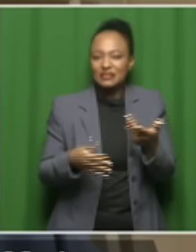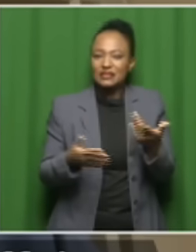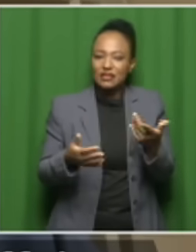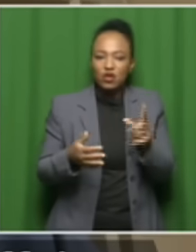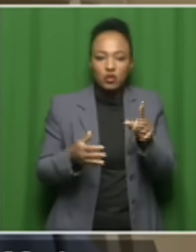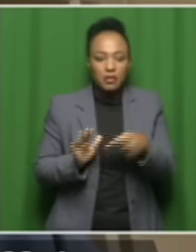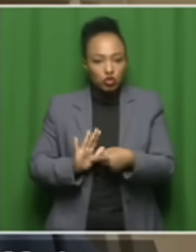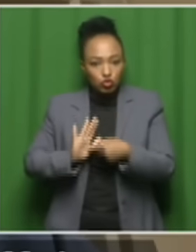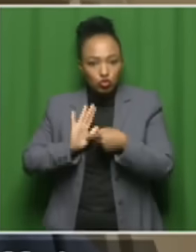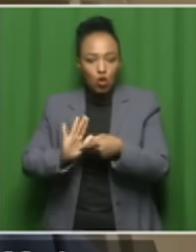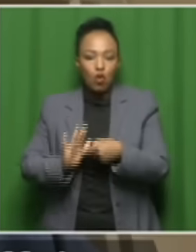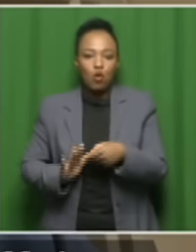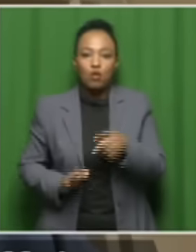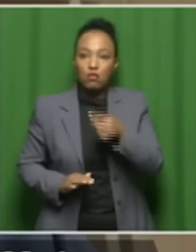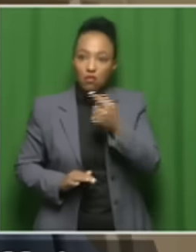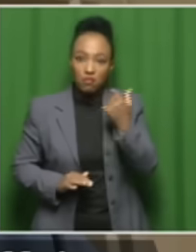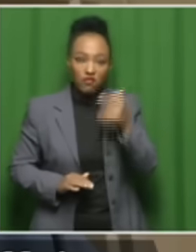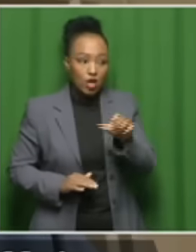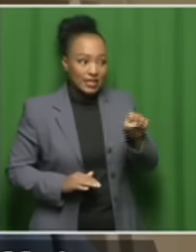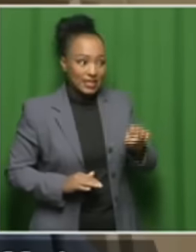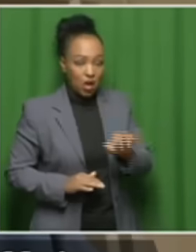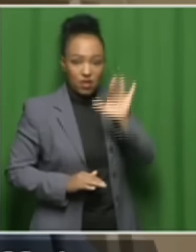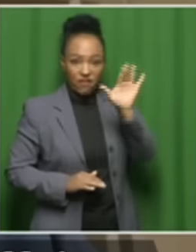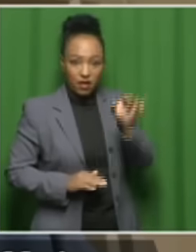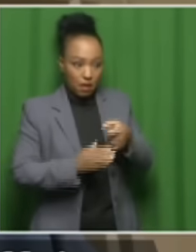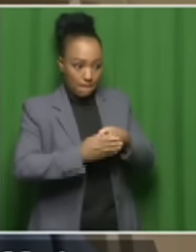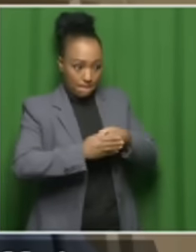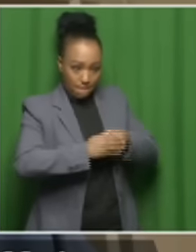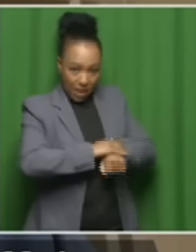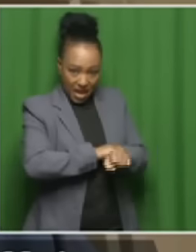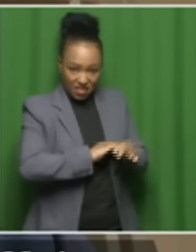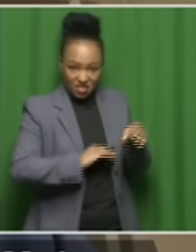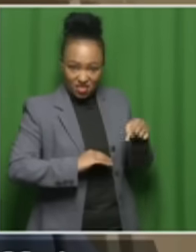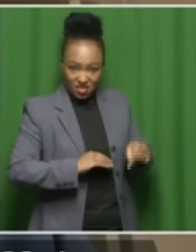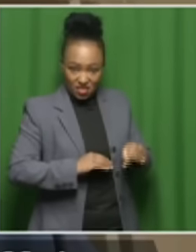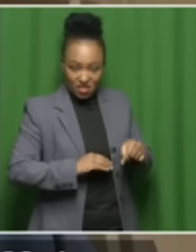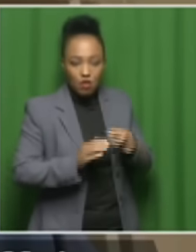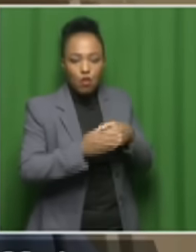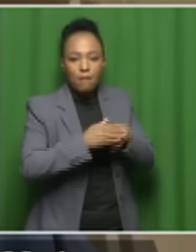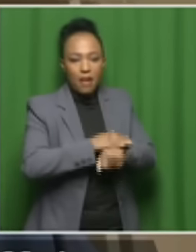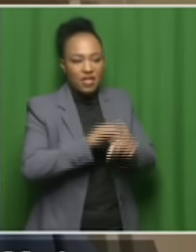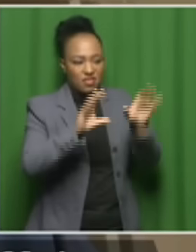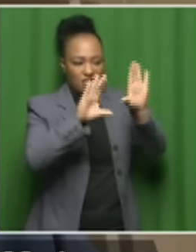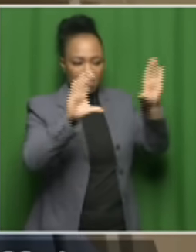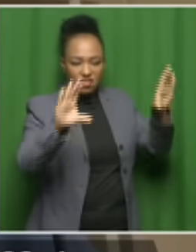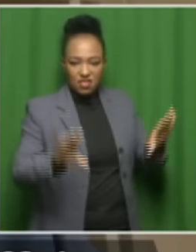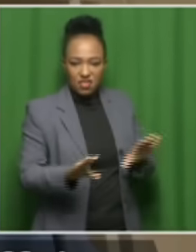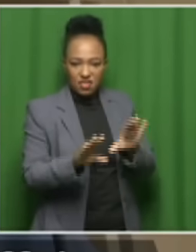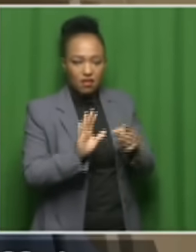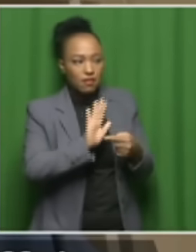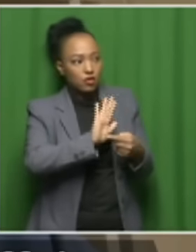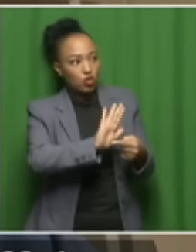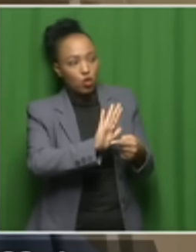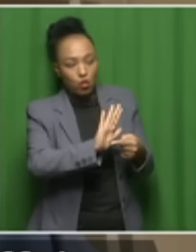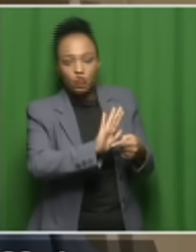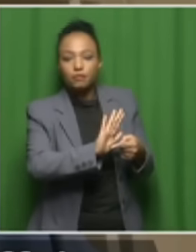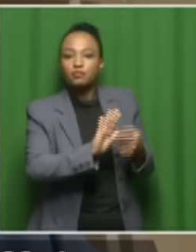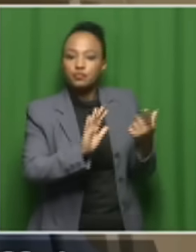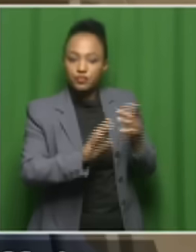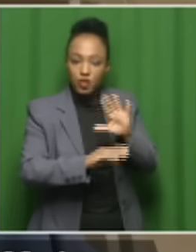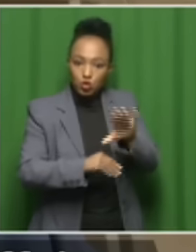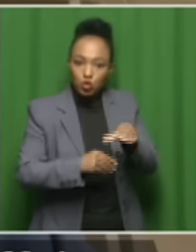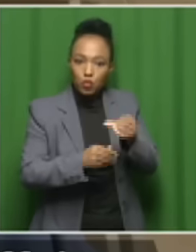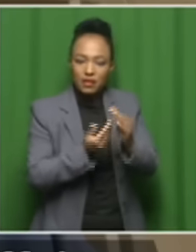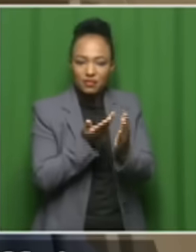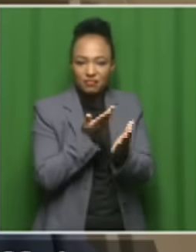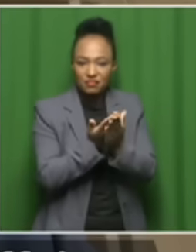you're a South African citizen by birth if you have a birth certificate. But those documents will all be there with those affected